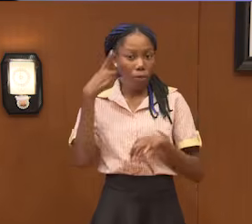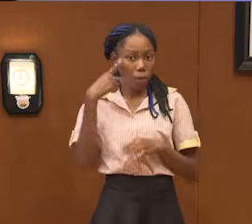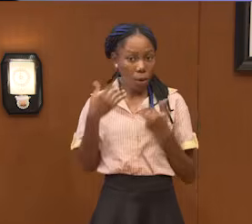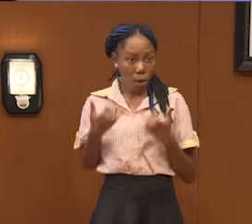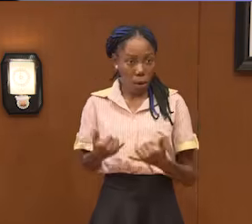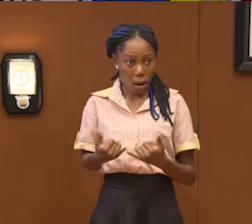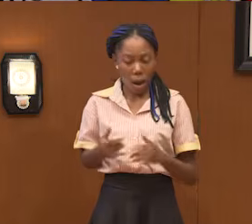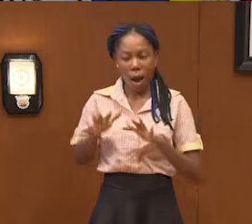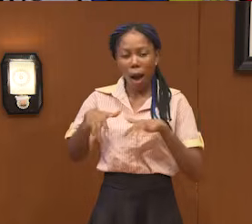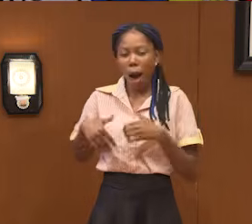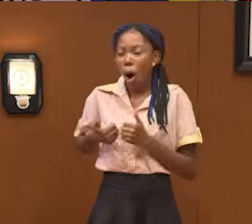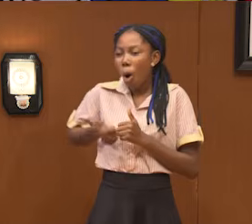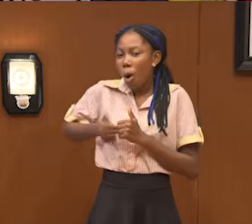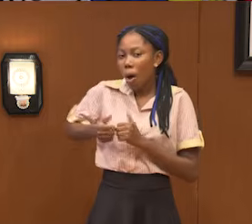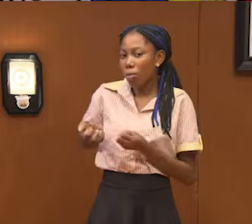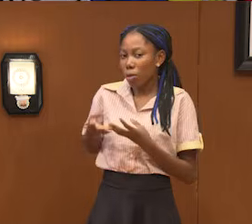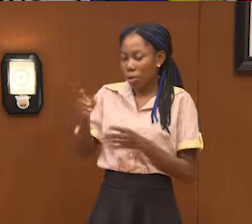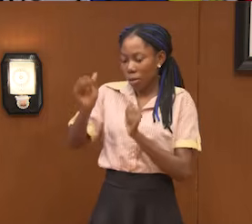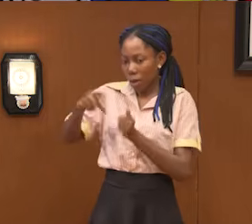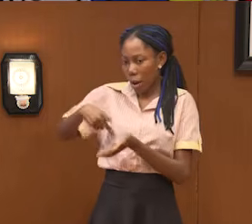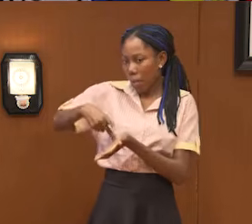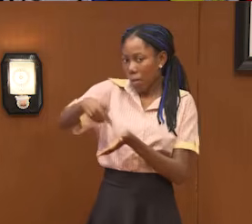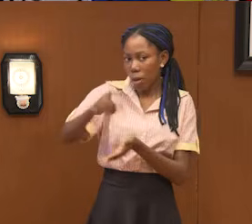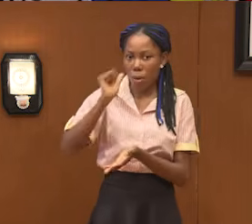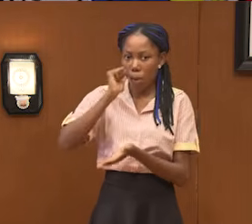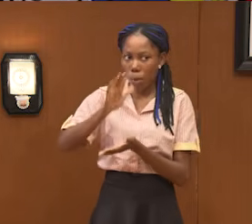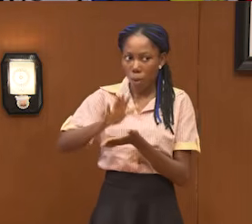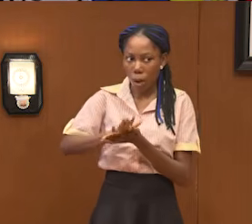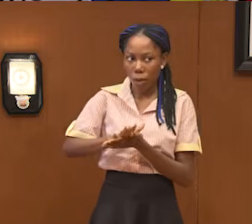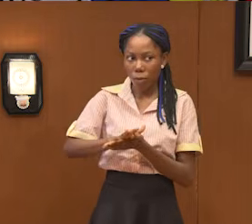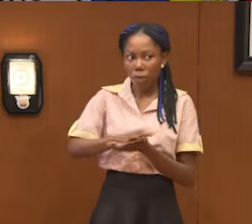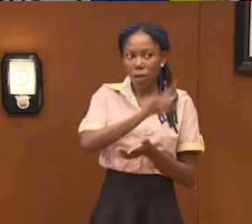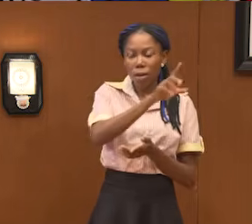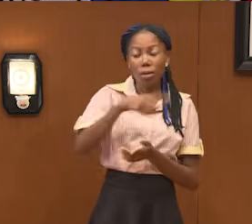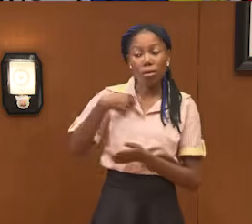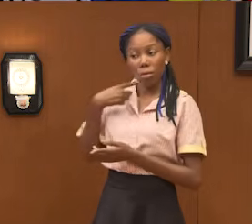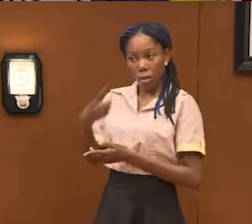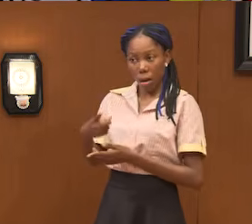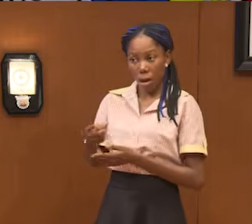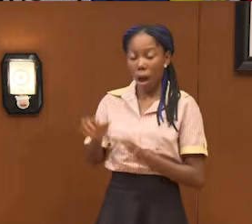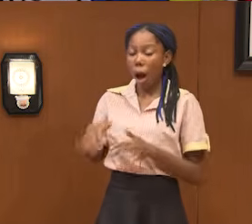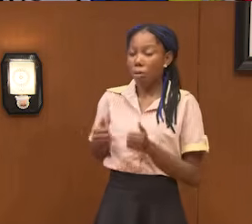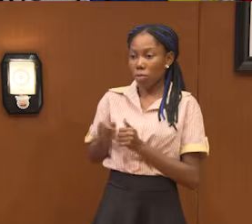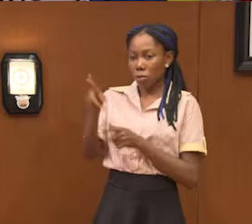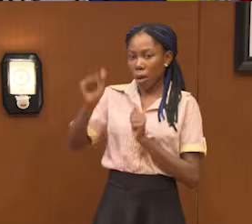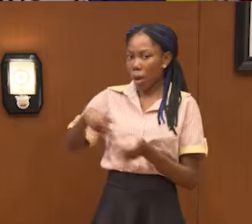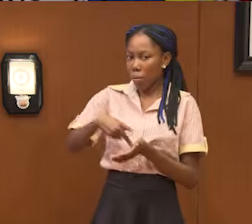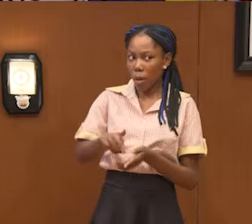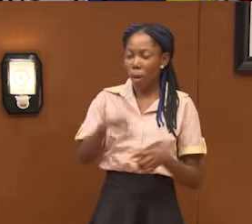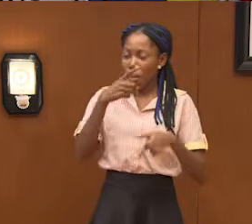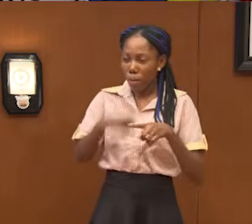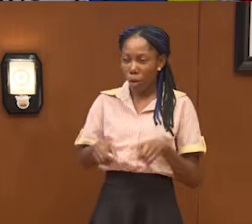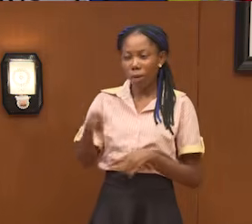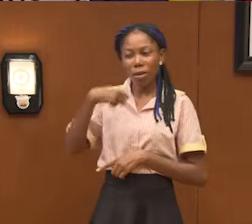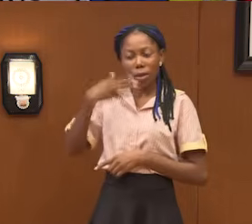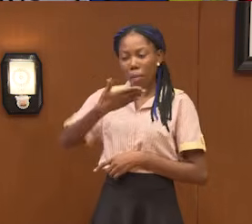now, how much? Let me know how much you want to advance. I can easily tell you how much I want you to be giving her. So make sure